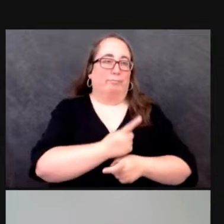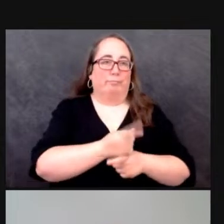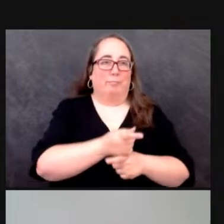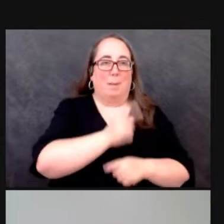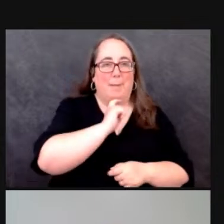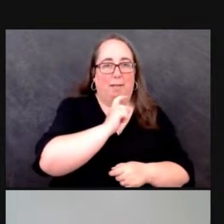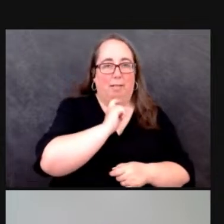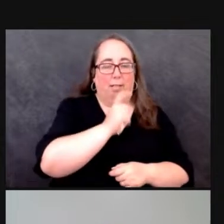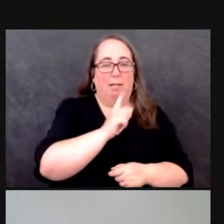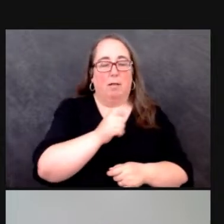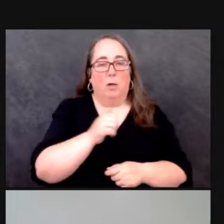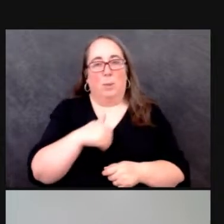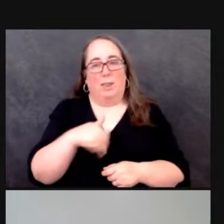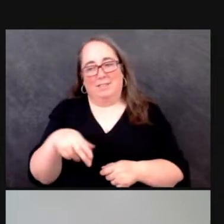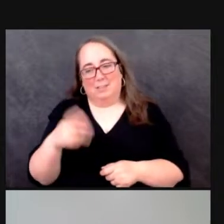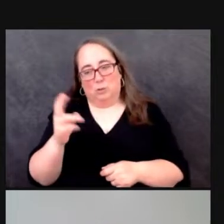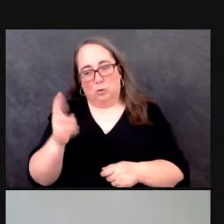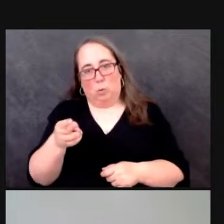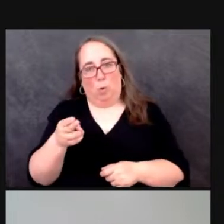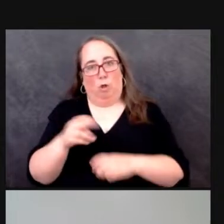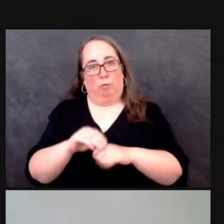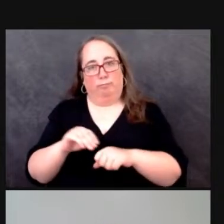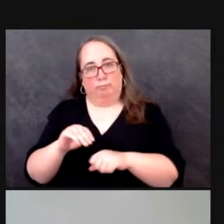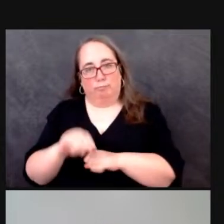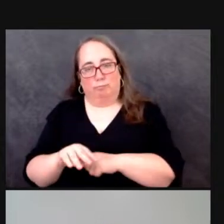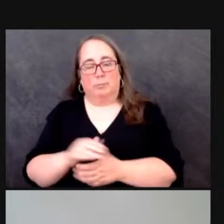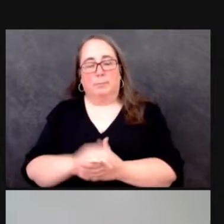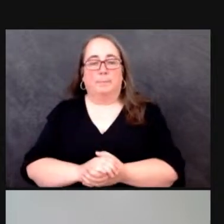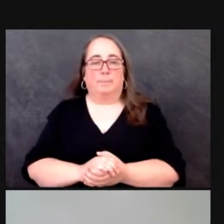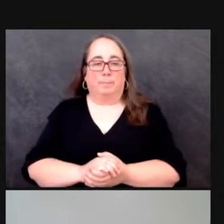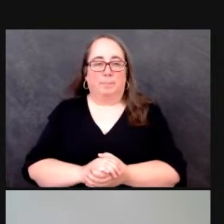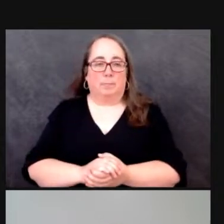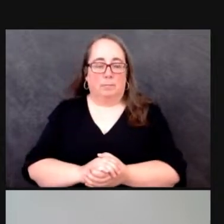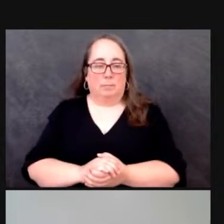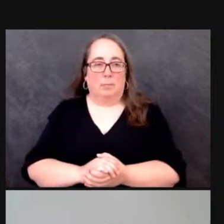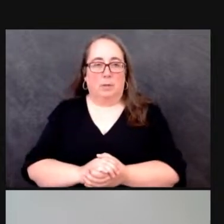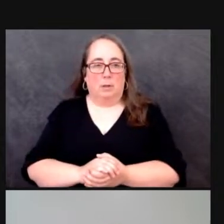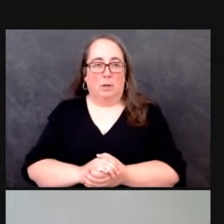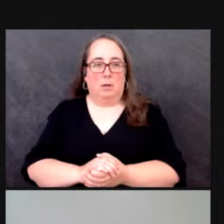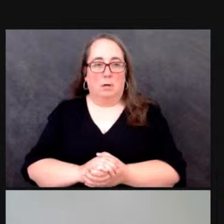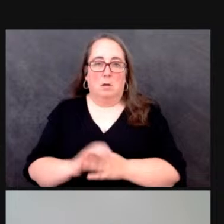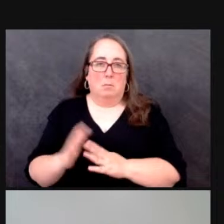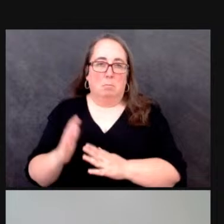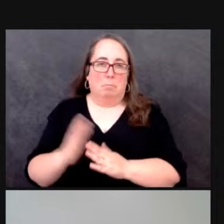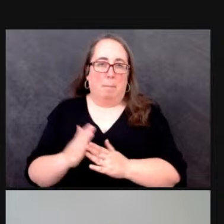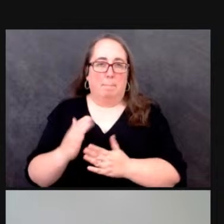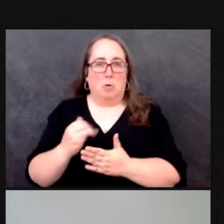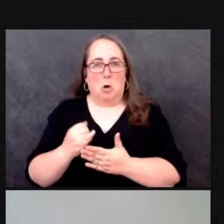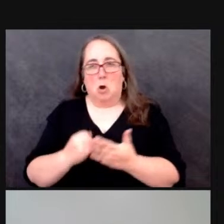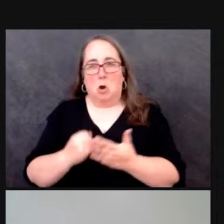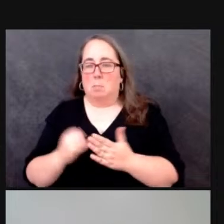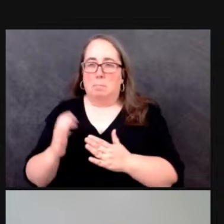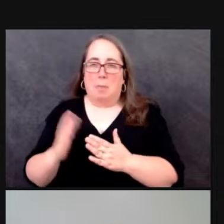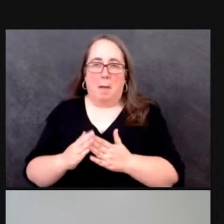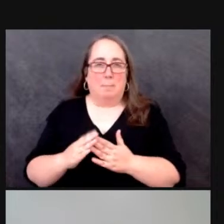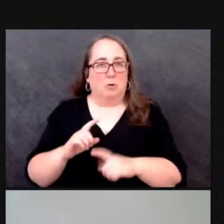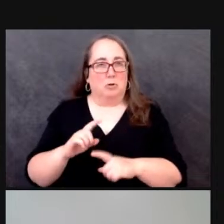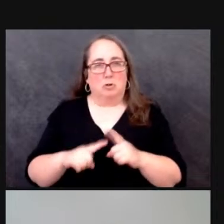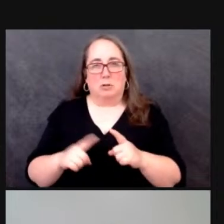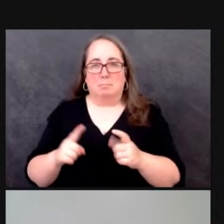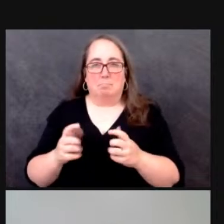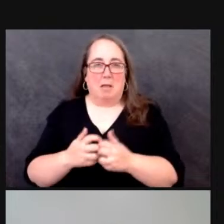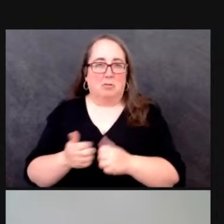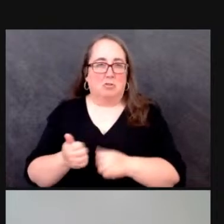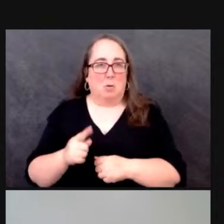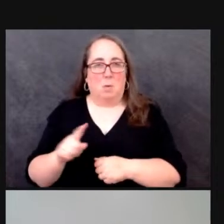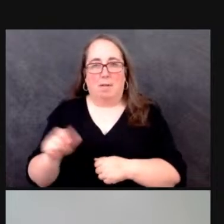that the service will have a historical significance. Surely no more artistic workmanship could be had anywhere than that of Messrs. Samuel Kirk